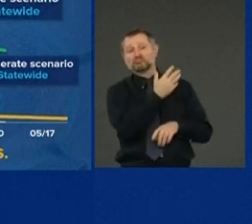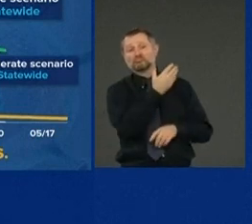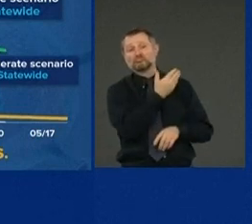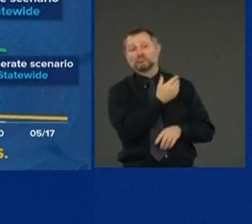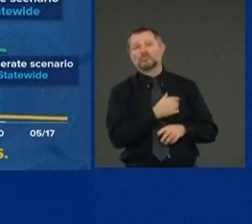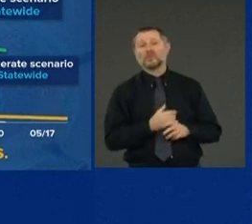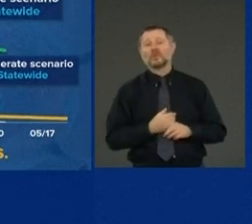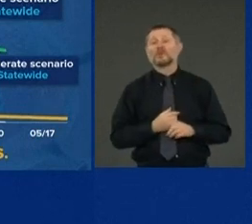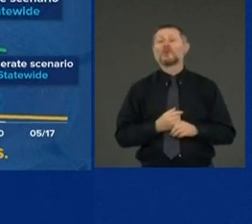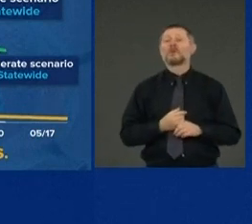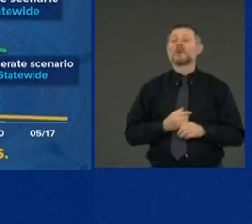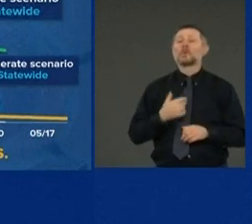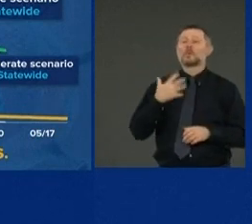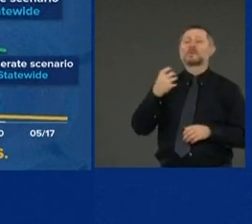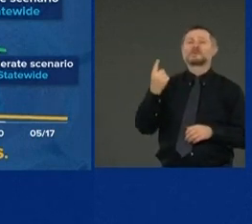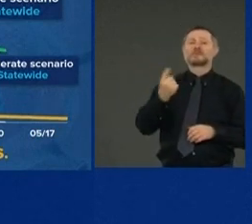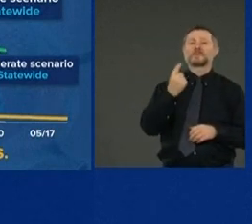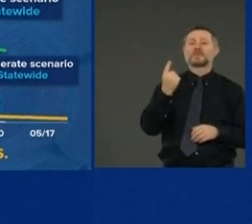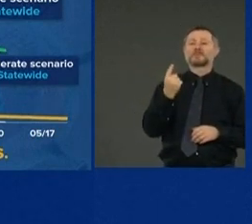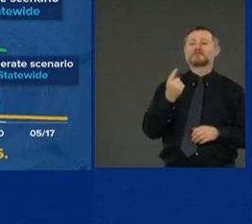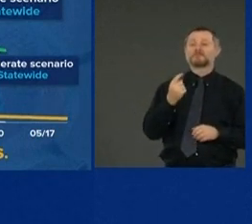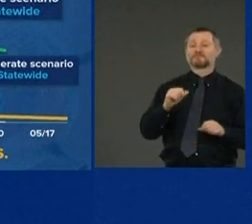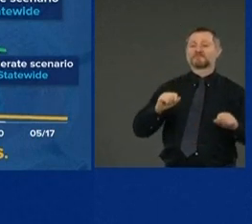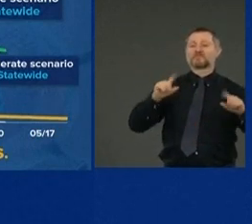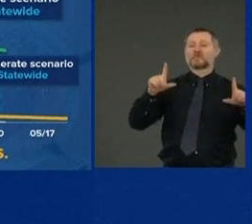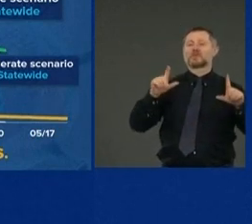I want someone to put this up at my eulogy.